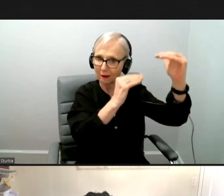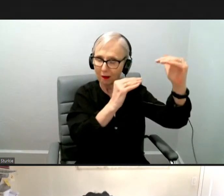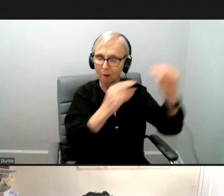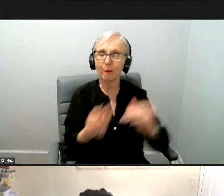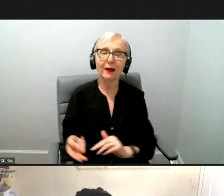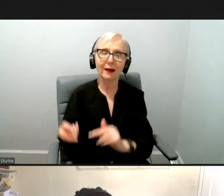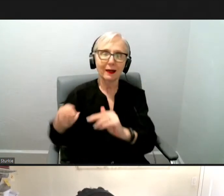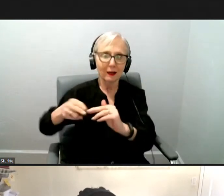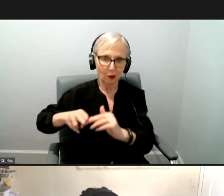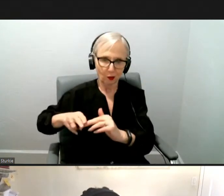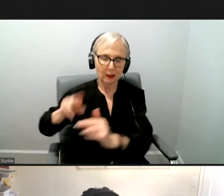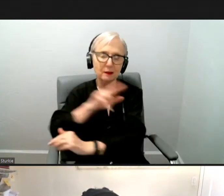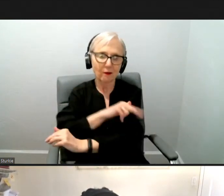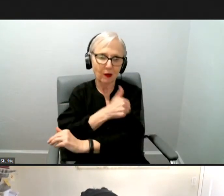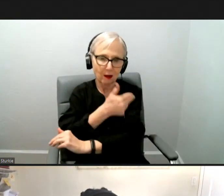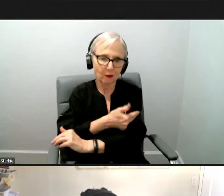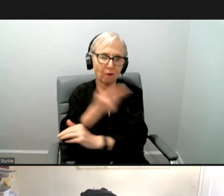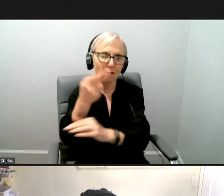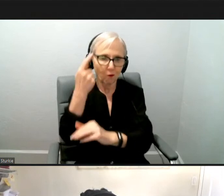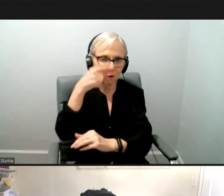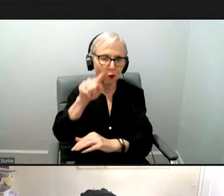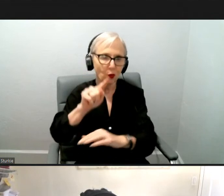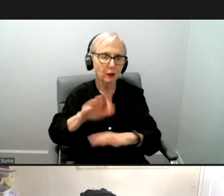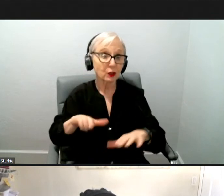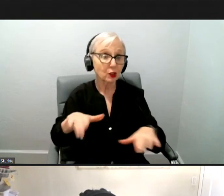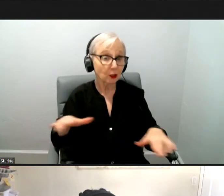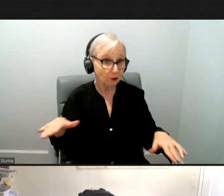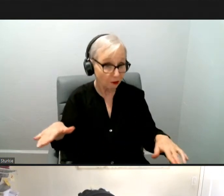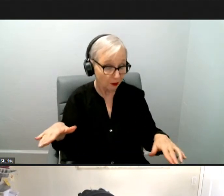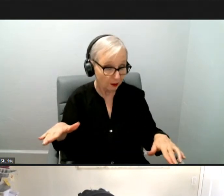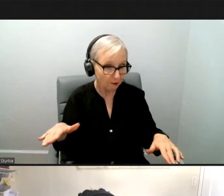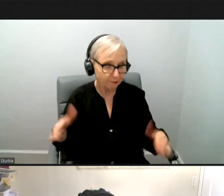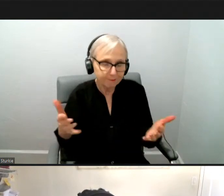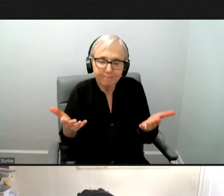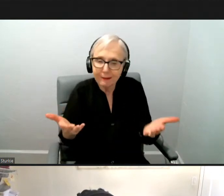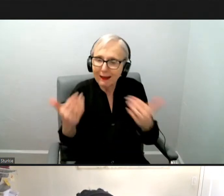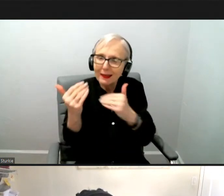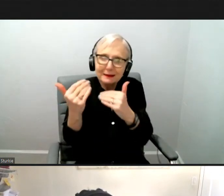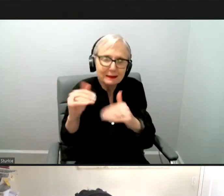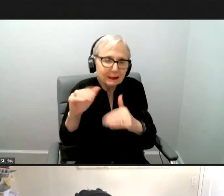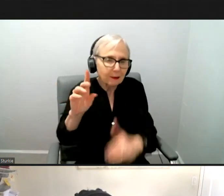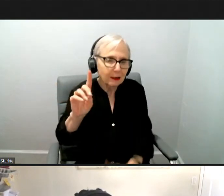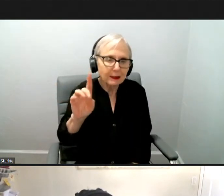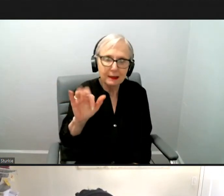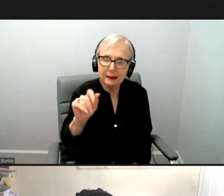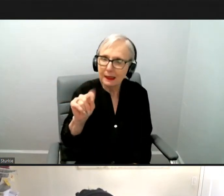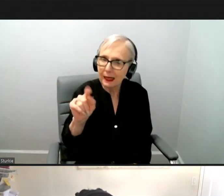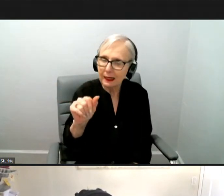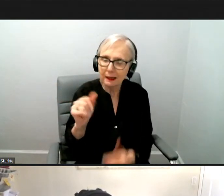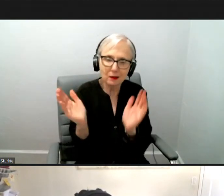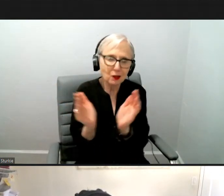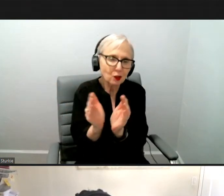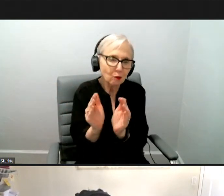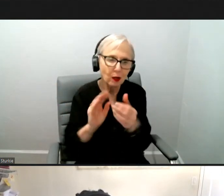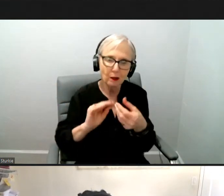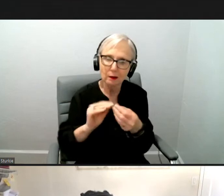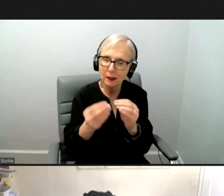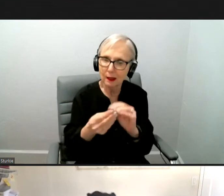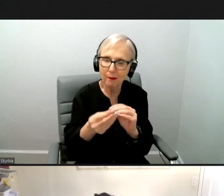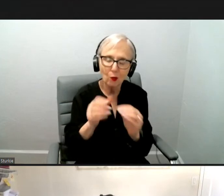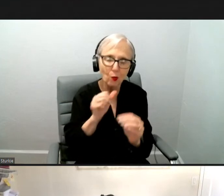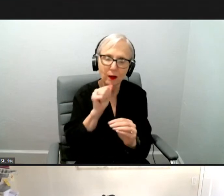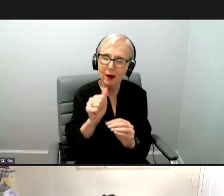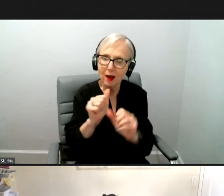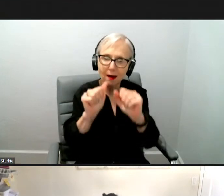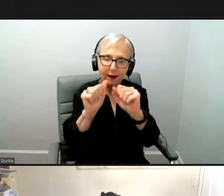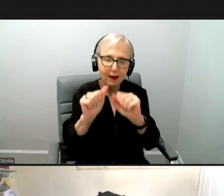risk of hospitalization for children. Again, very limited data, very small numbers, and I don't think we're able to